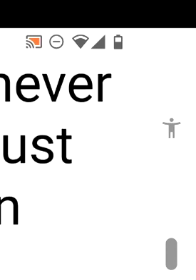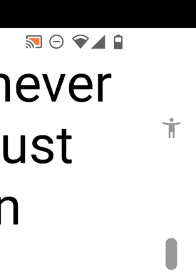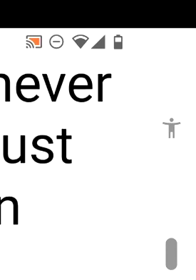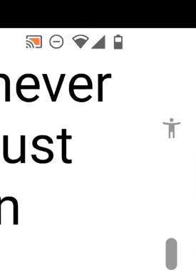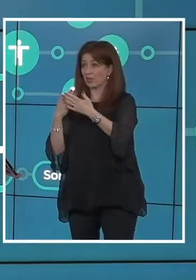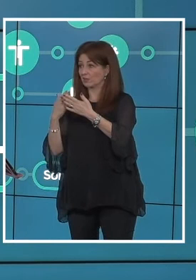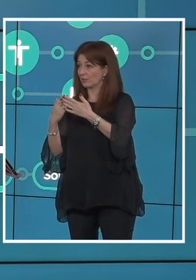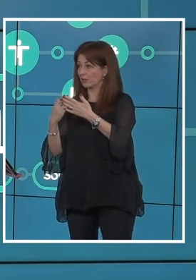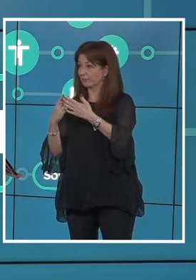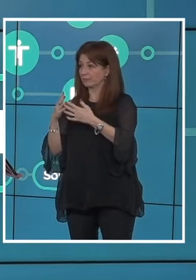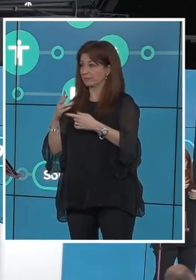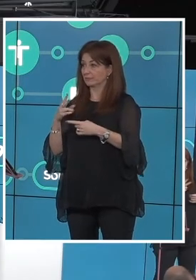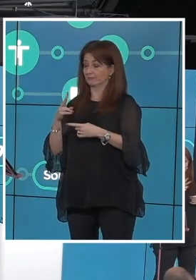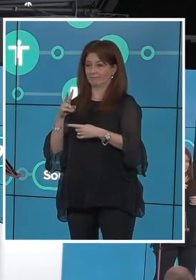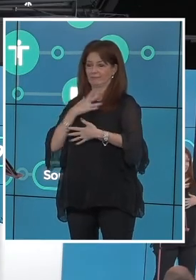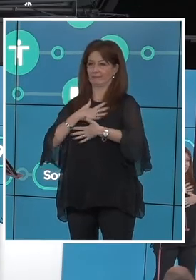I haven't looked at the